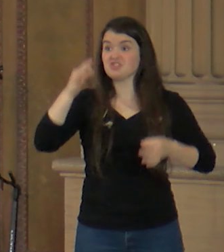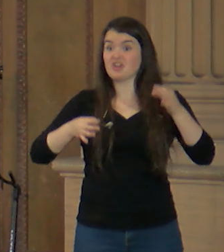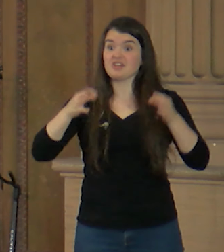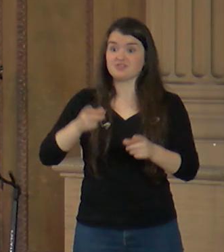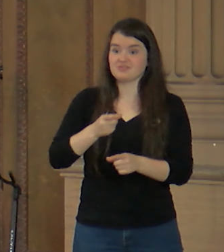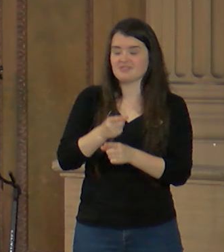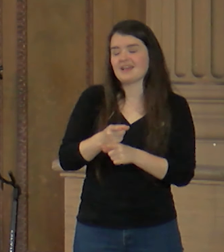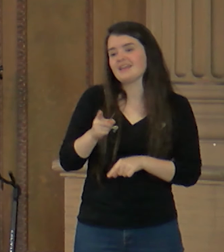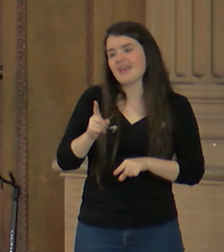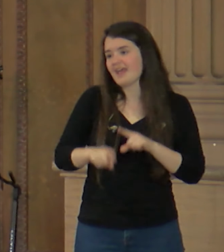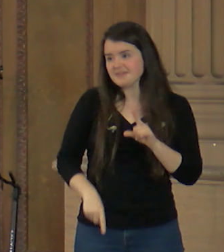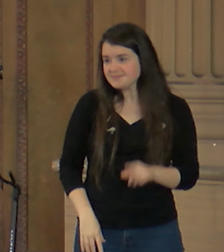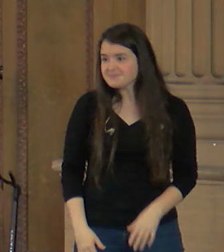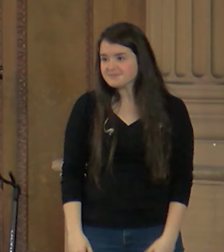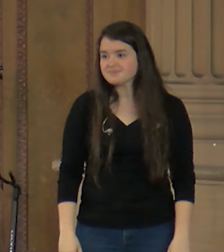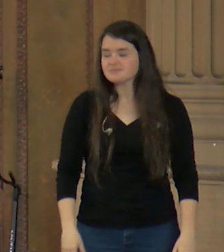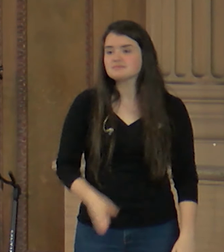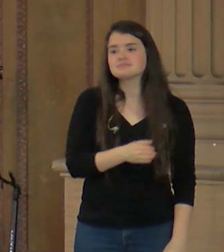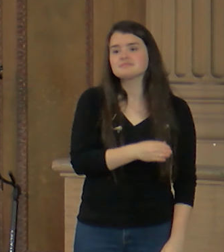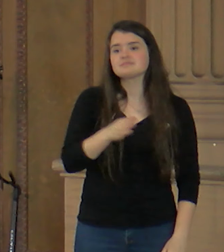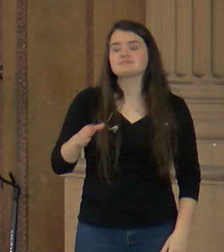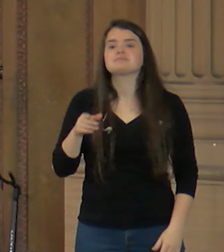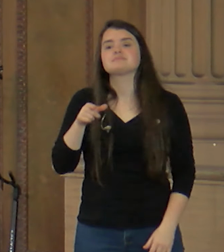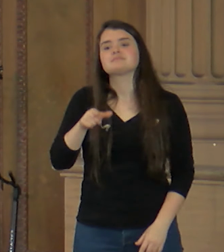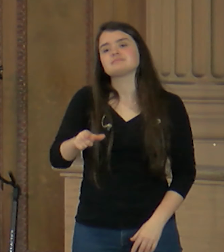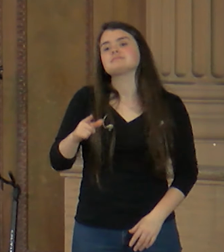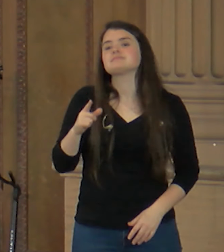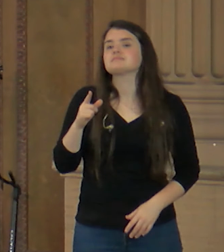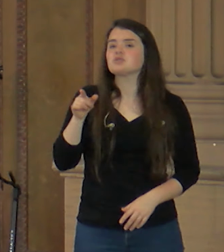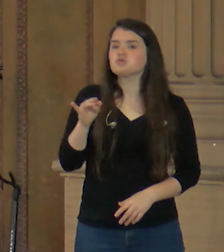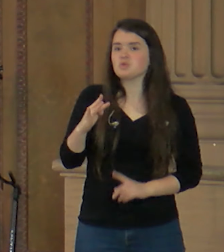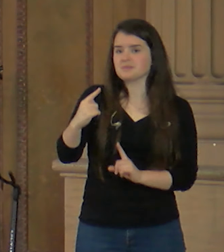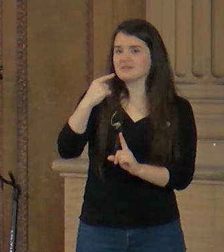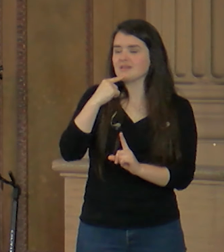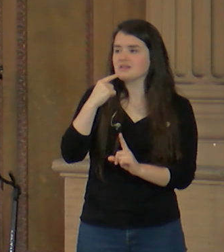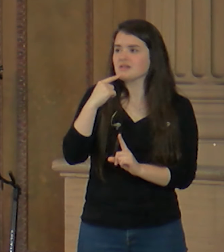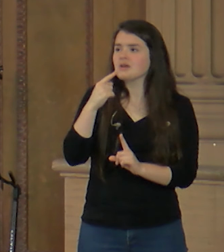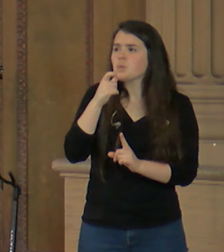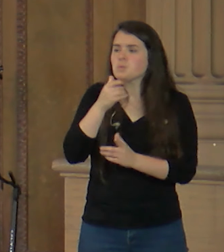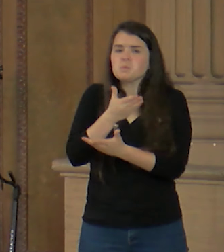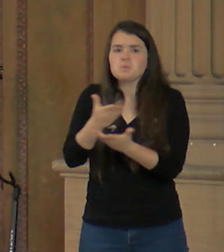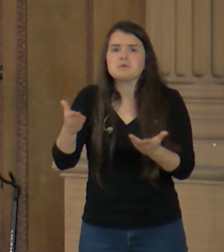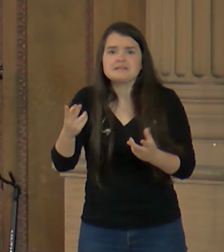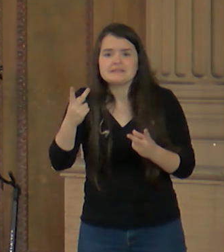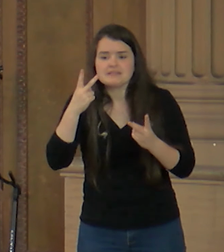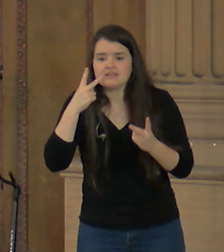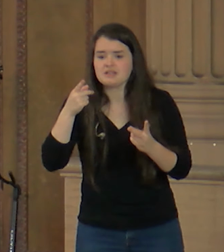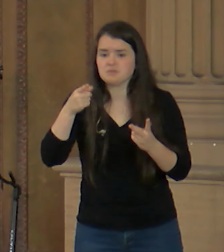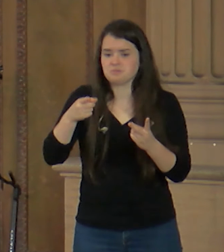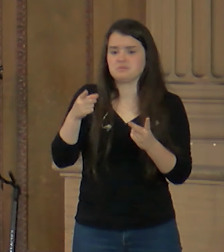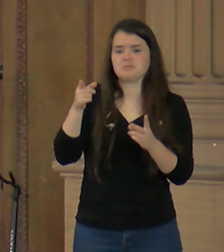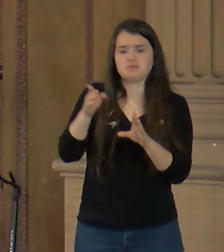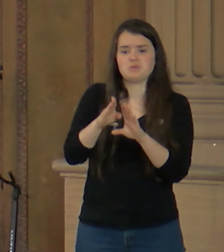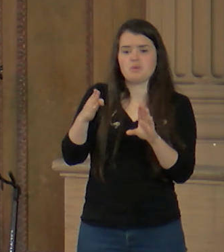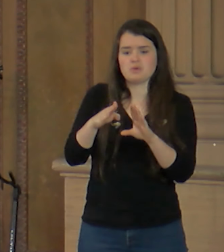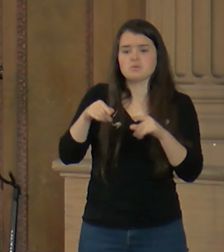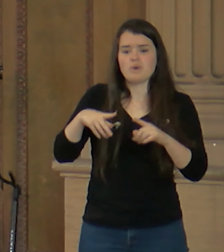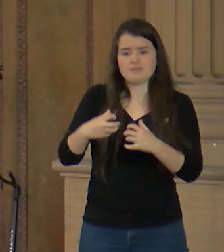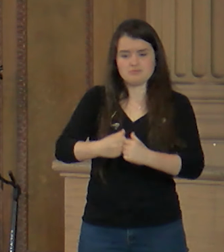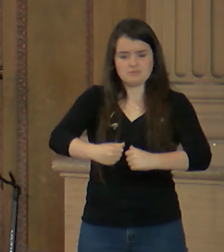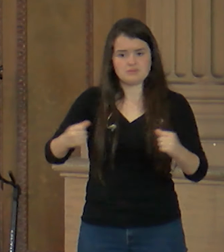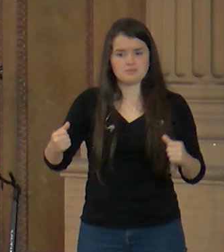So Job 38:8, he says, "Or who shut in the sea with doors when it burst out from the womb? When I made clouds its garment and